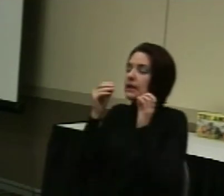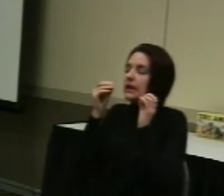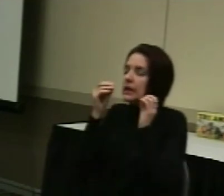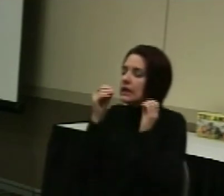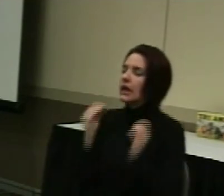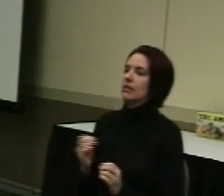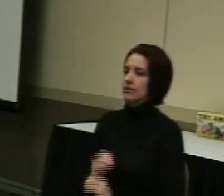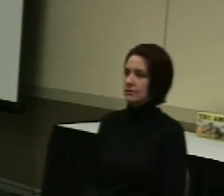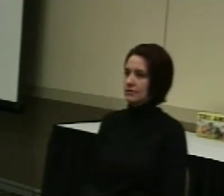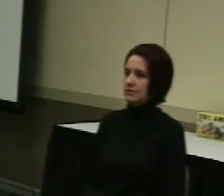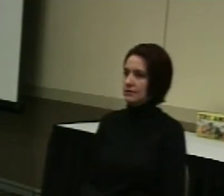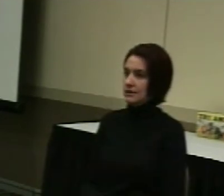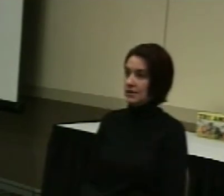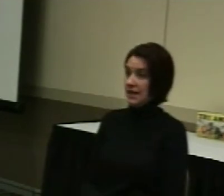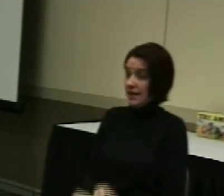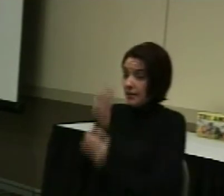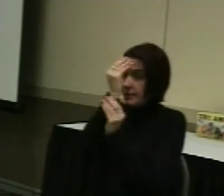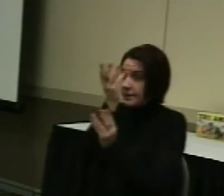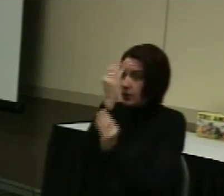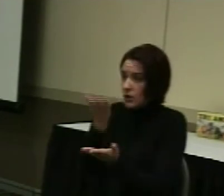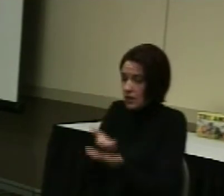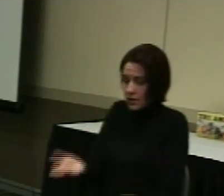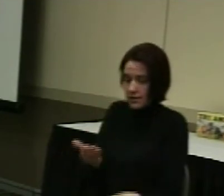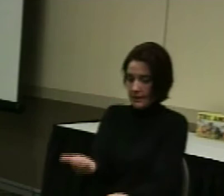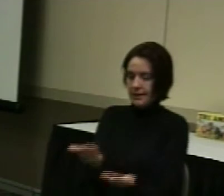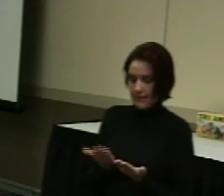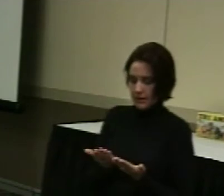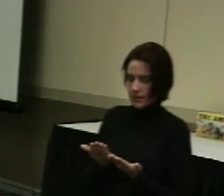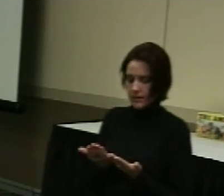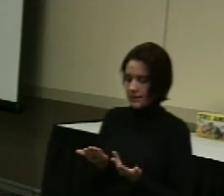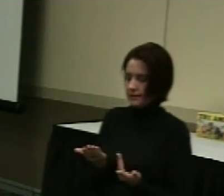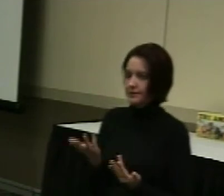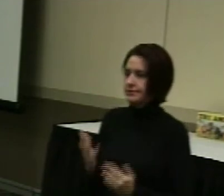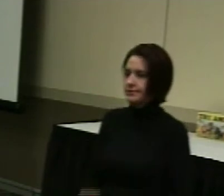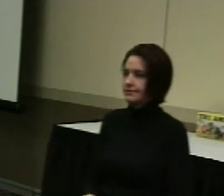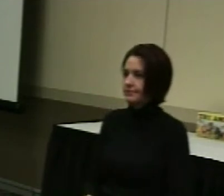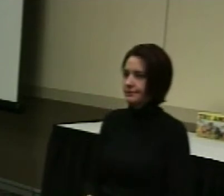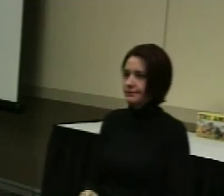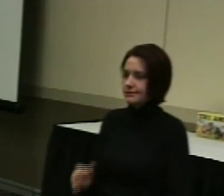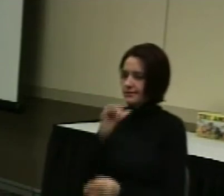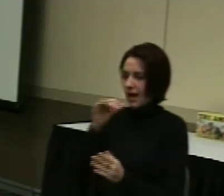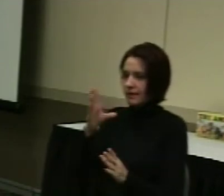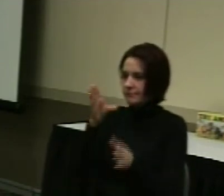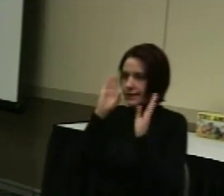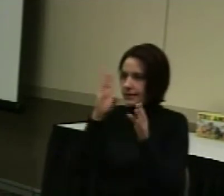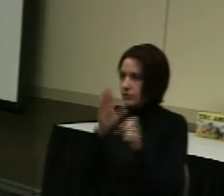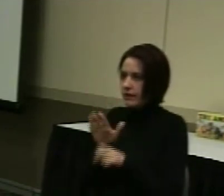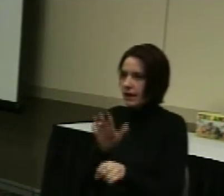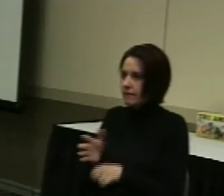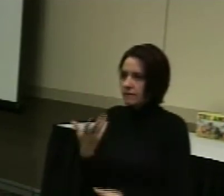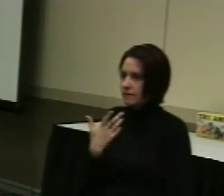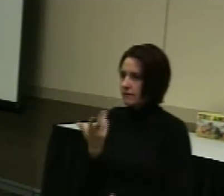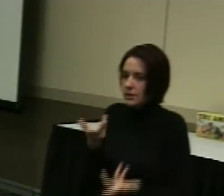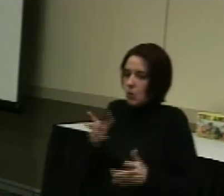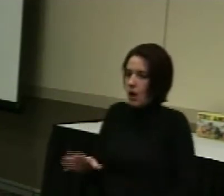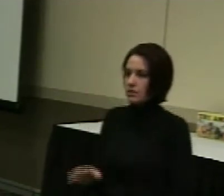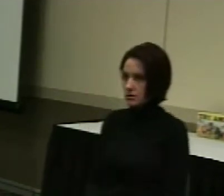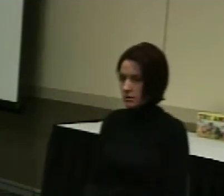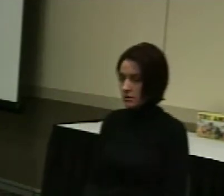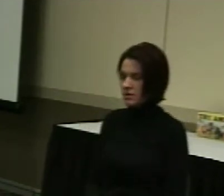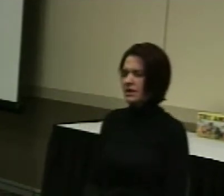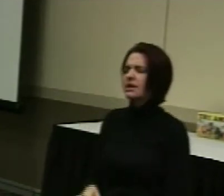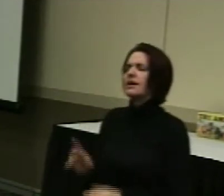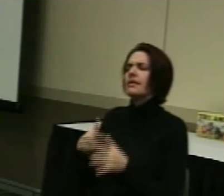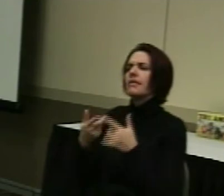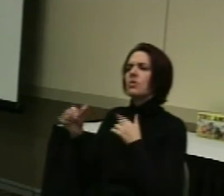to the material, the way it had been presented, was not occupying his attention. right? We also have another case study that you